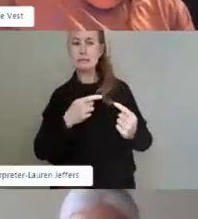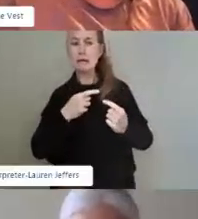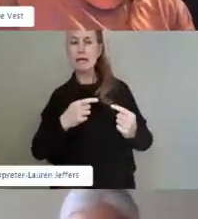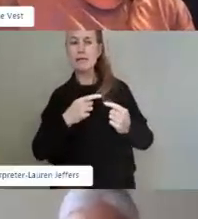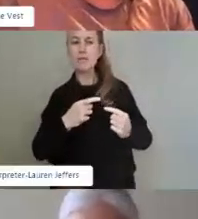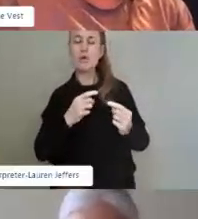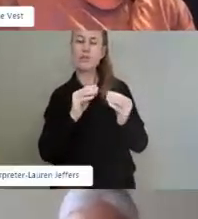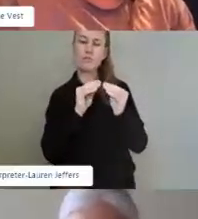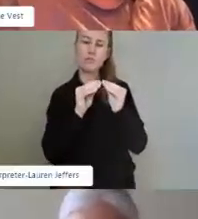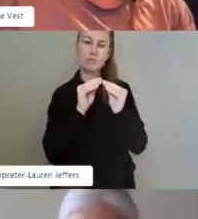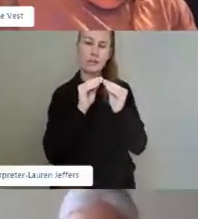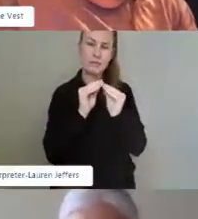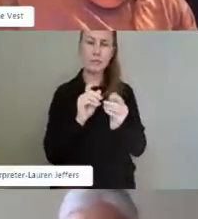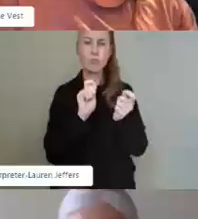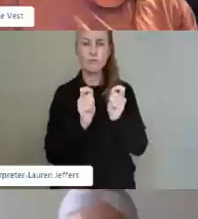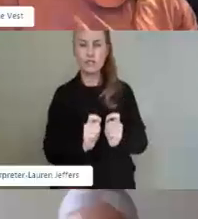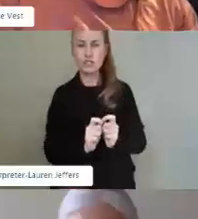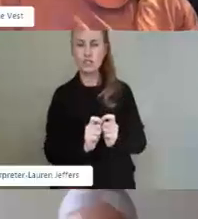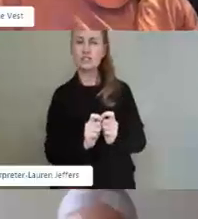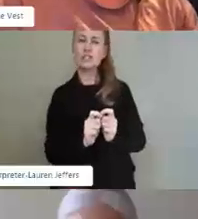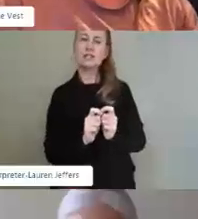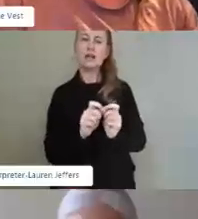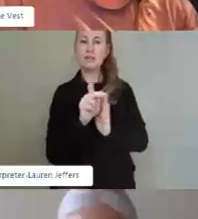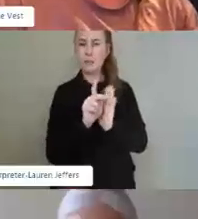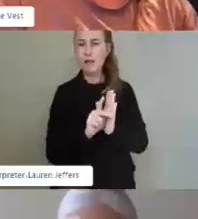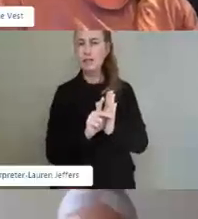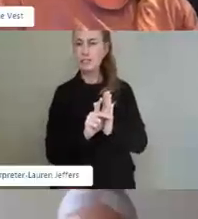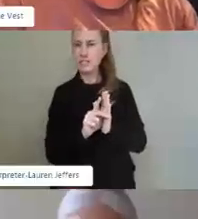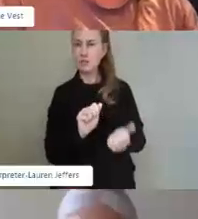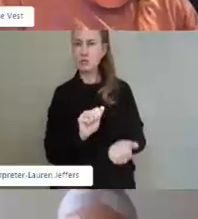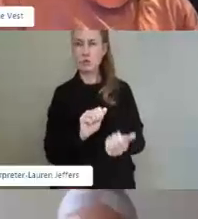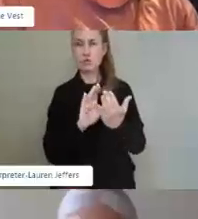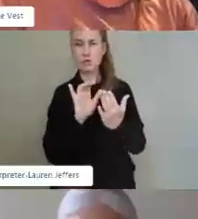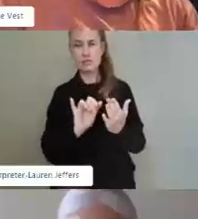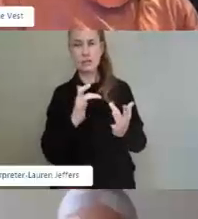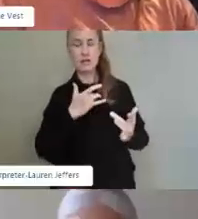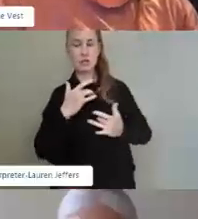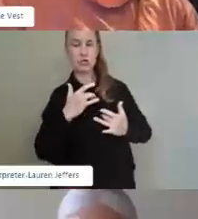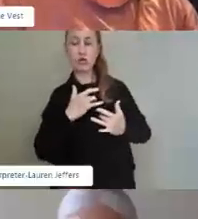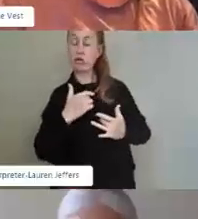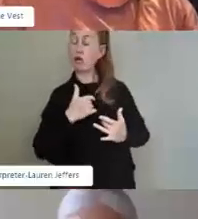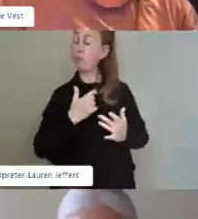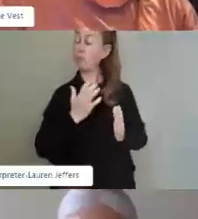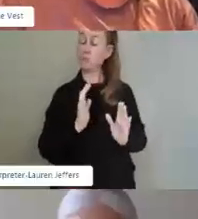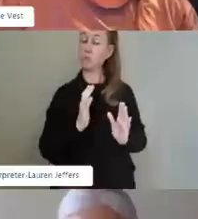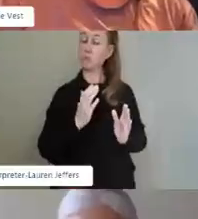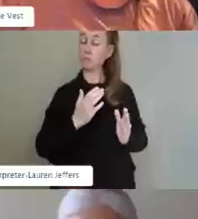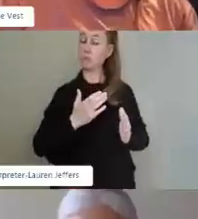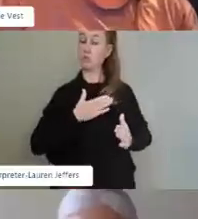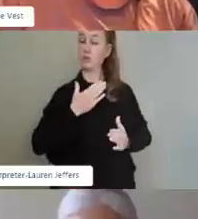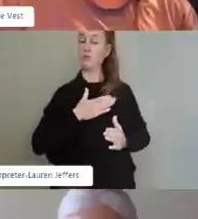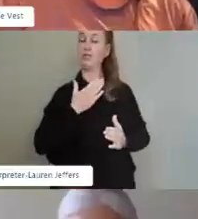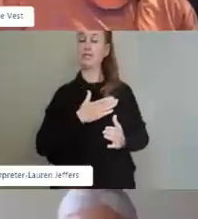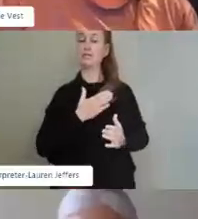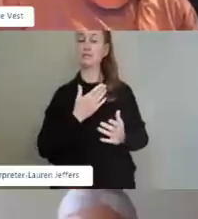of our policy manual in order to address that. And I am very pleased. Kind of our structure that we've been thinking